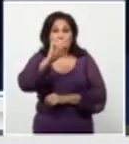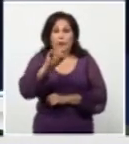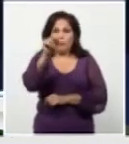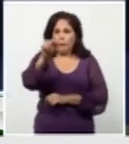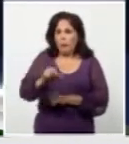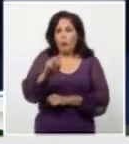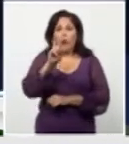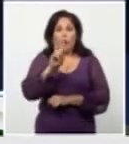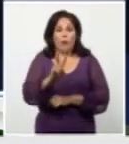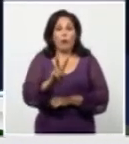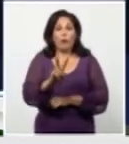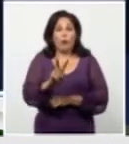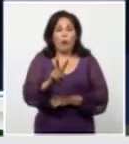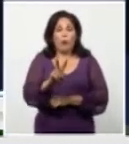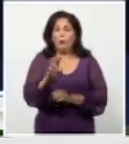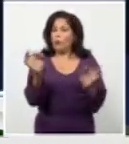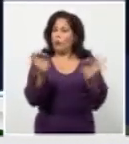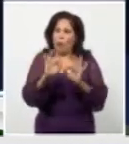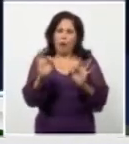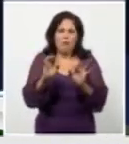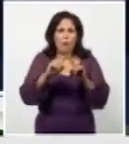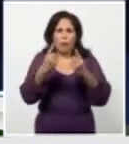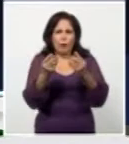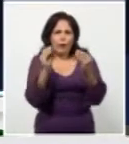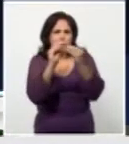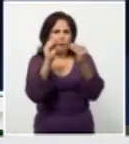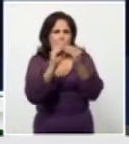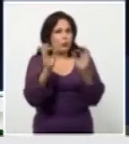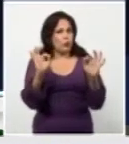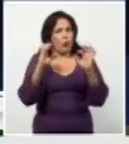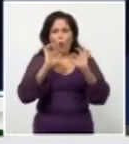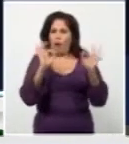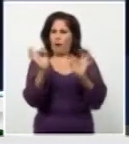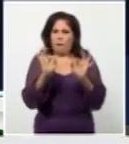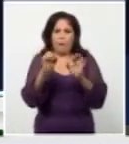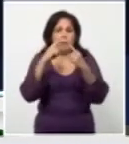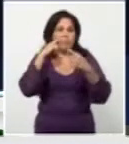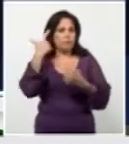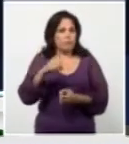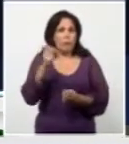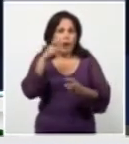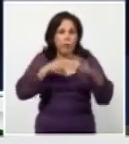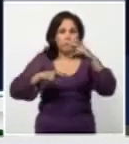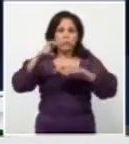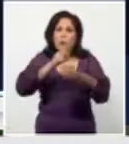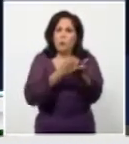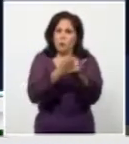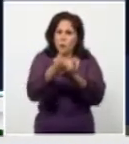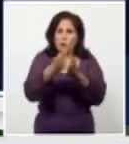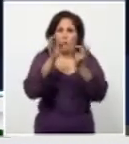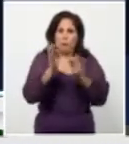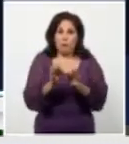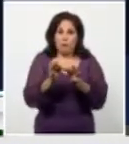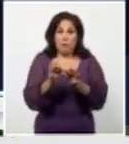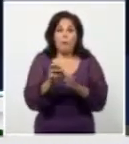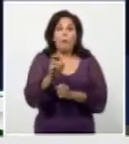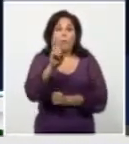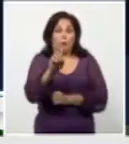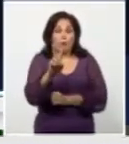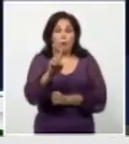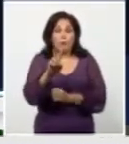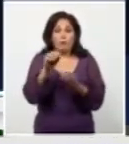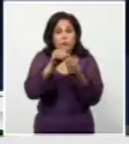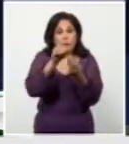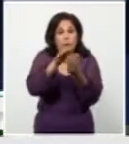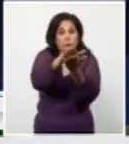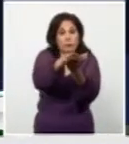In 2 of the 6 cases diagnosed yesterday, it has not been possible to determine the source of infection, and people in this